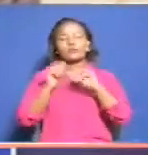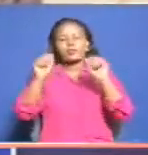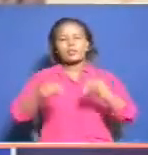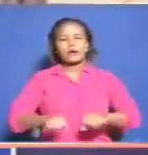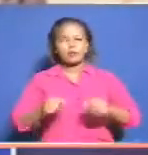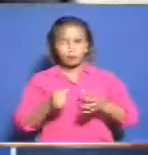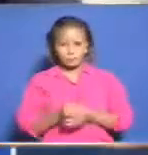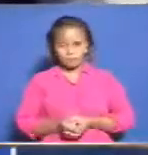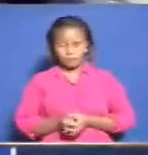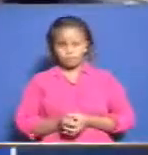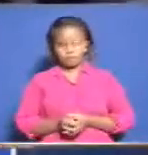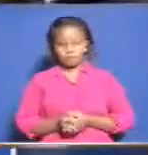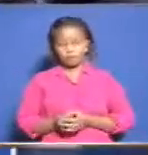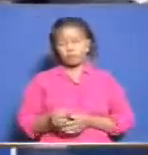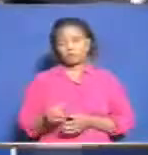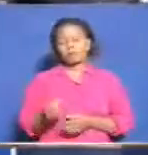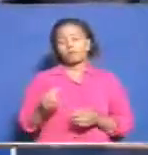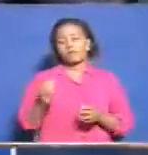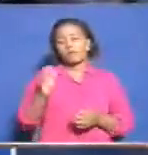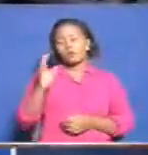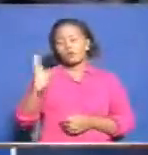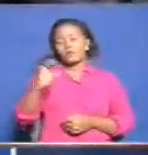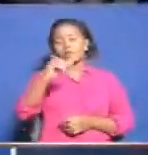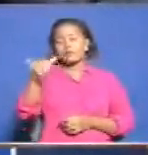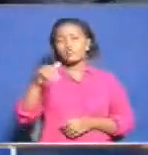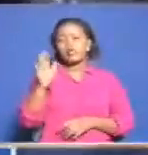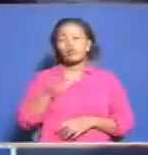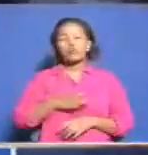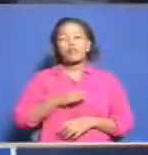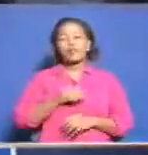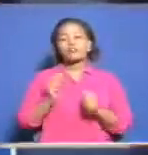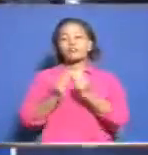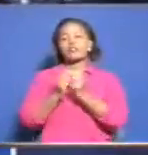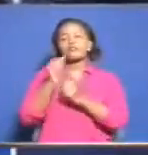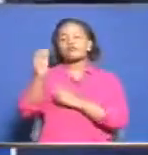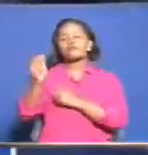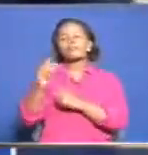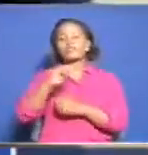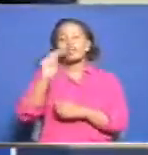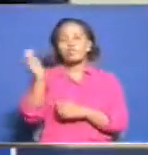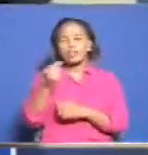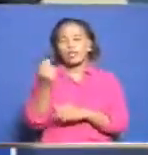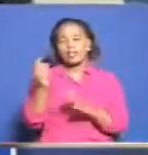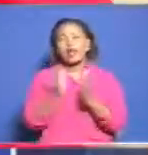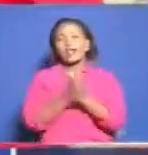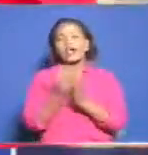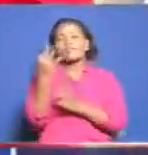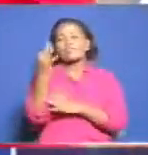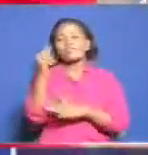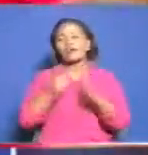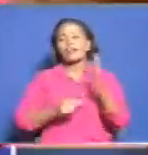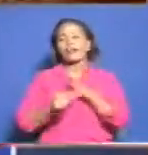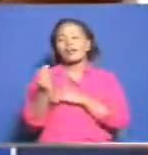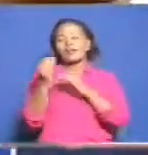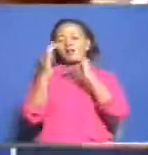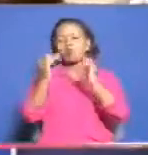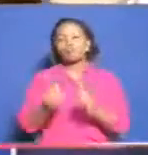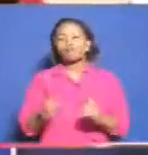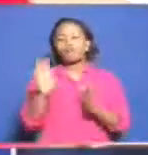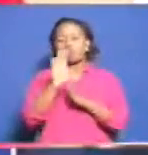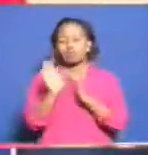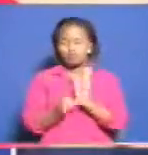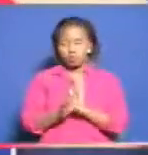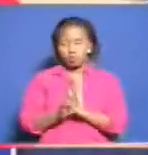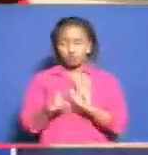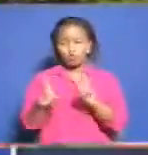Chief Justice Koome becomes the 15th Chief Justice of Kenya, the third under the new constitution, and the first female head of